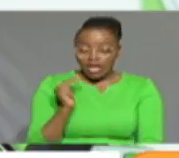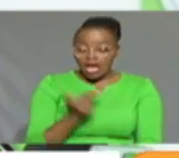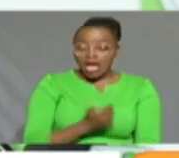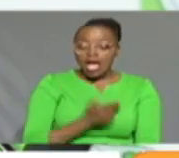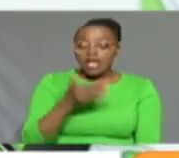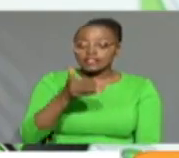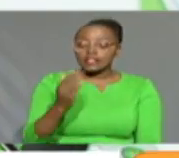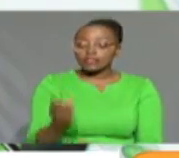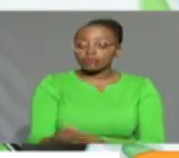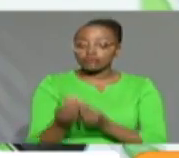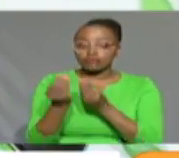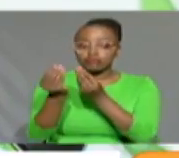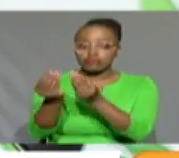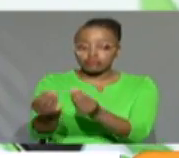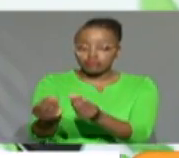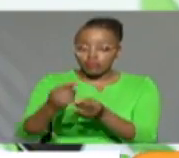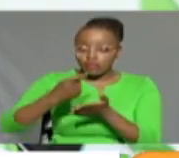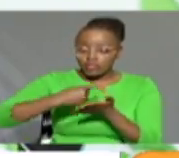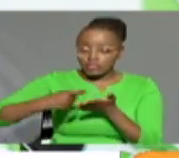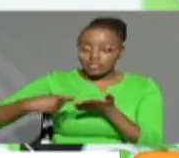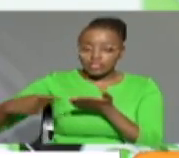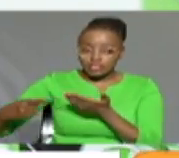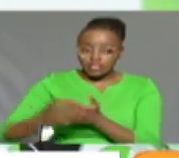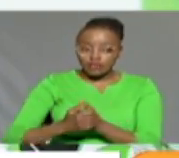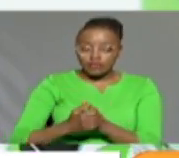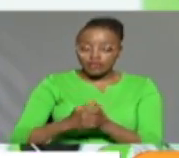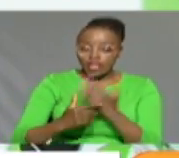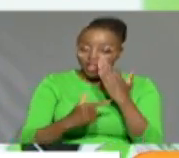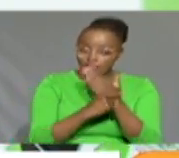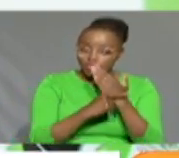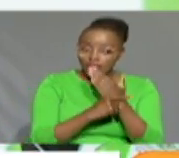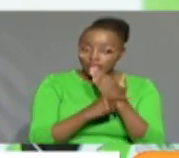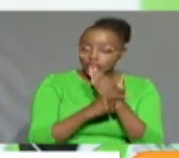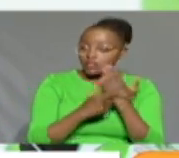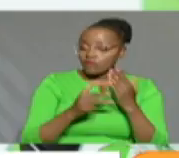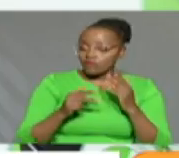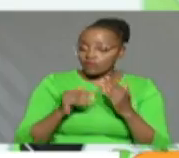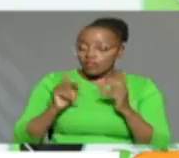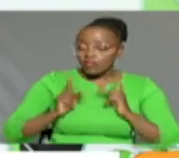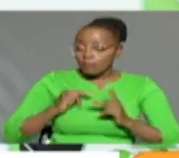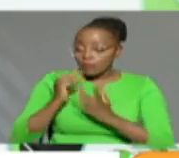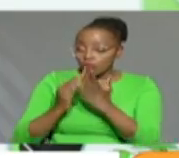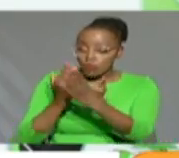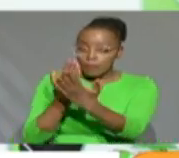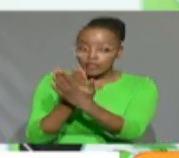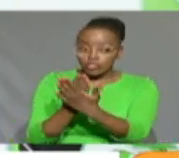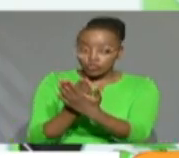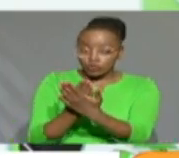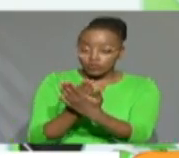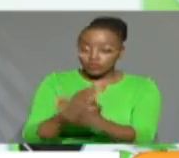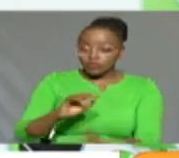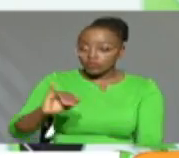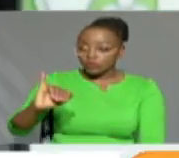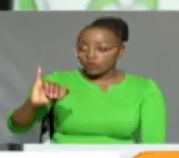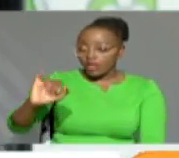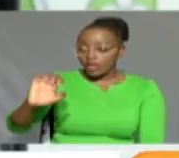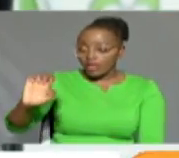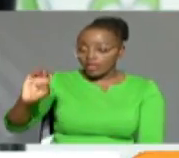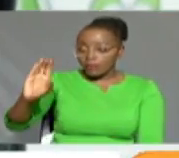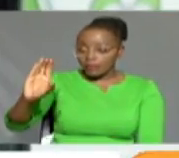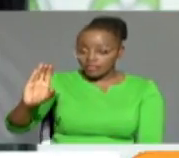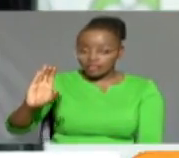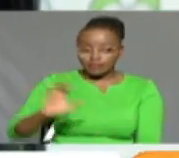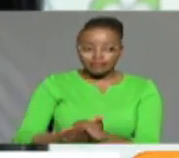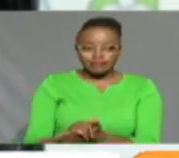here to present the signatures and the names of the petitioners to the IEBC.